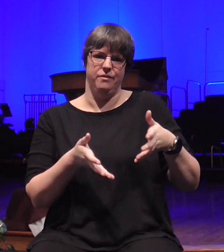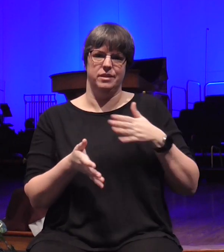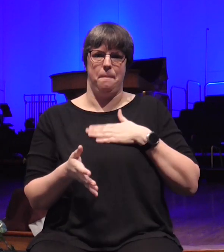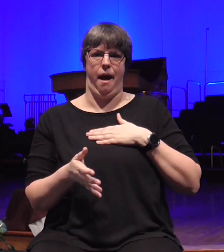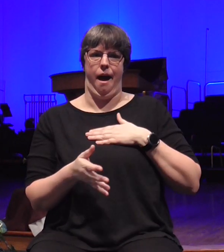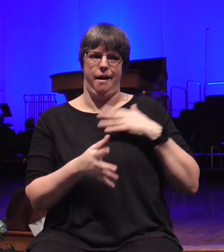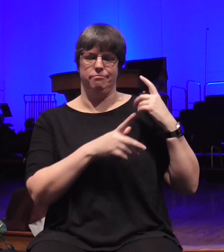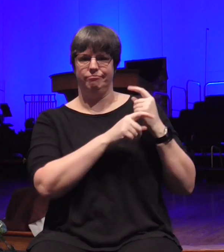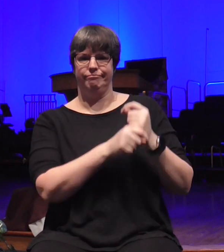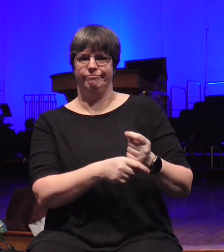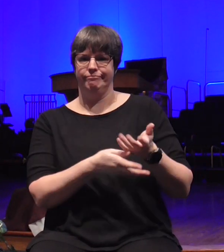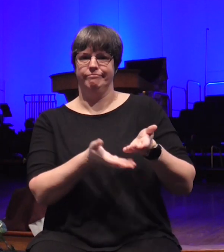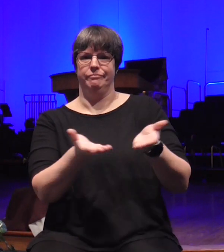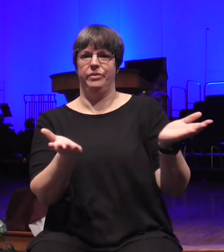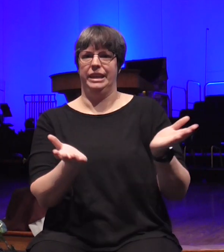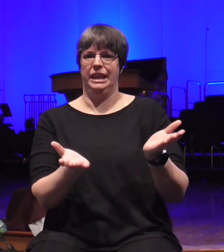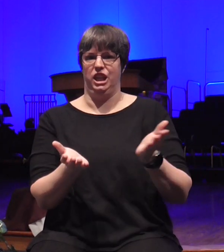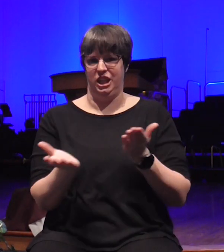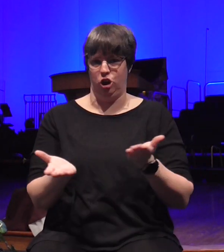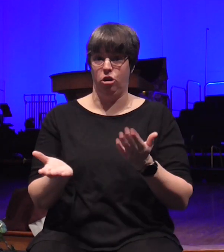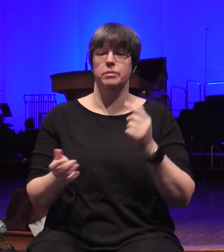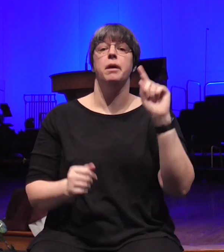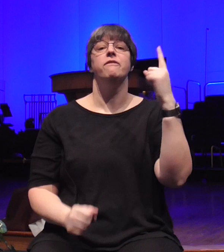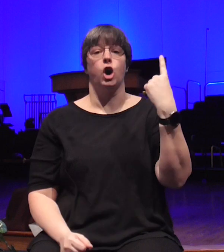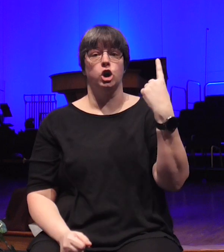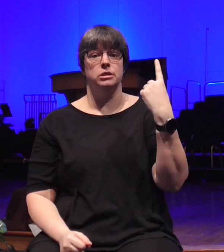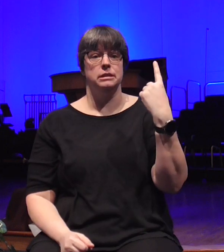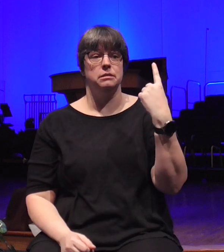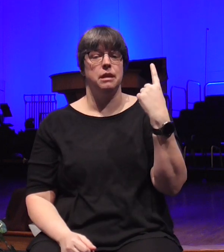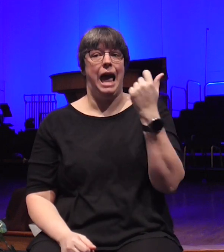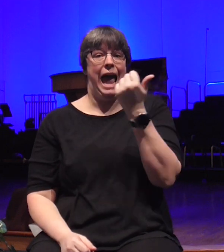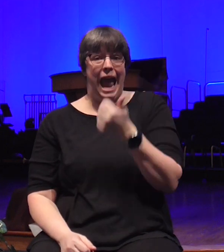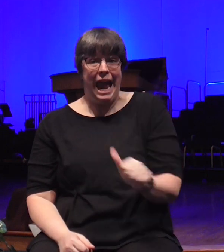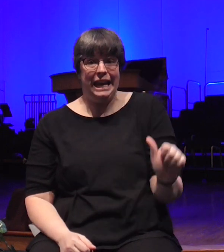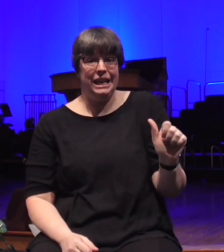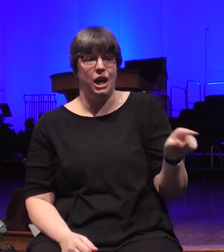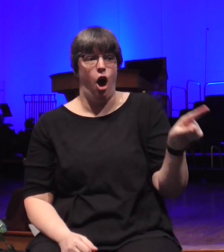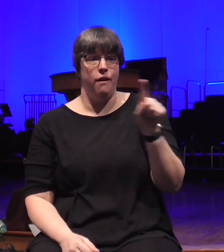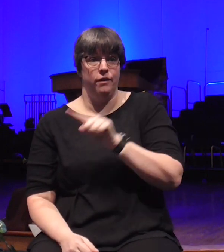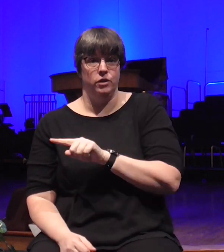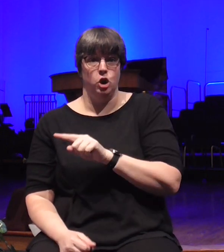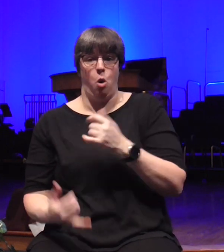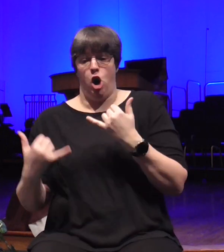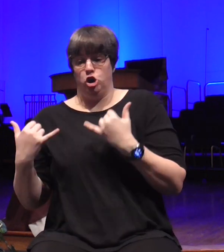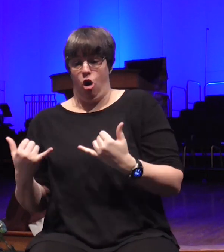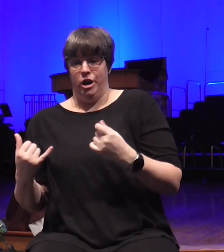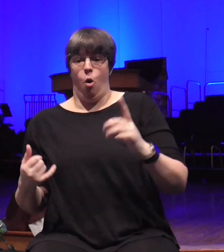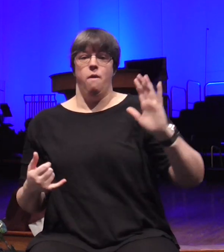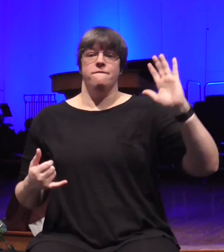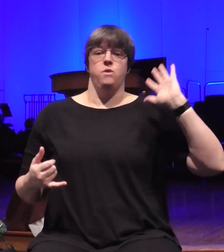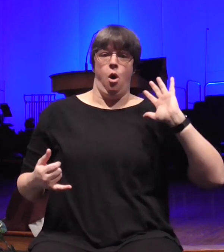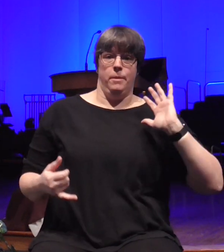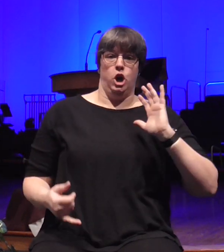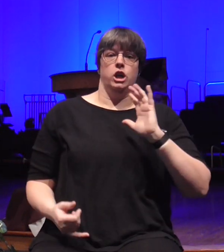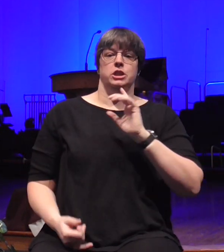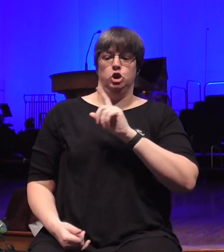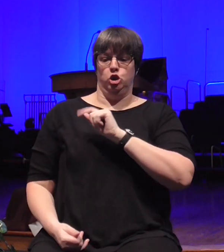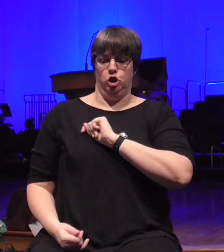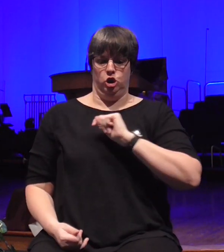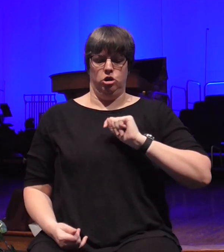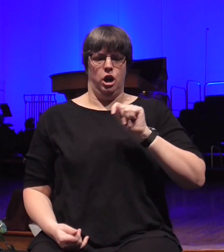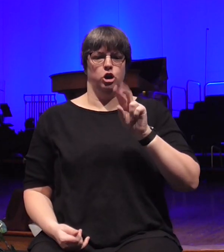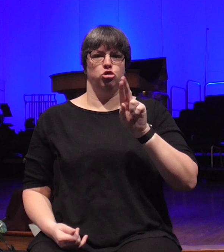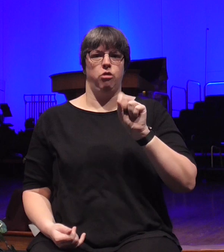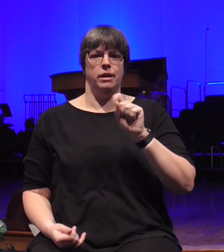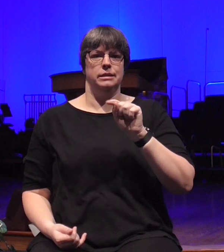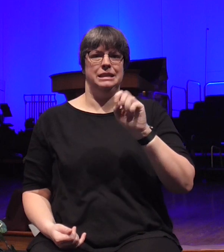here. So we're going to be doing that. But first, I would like to ask any of you who are current or former trustees of the Mile High Church